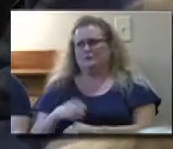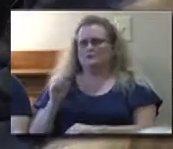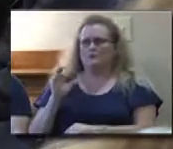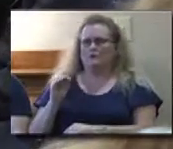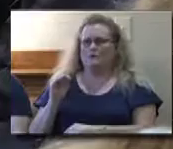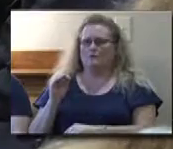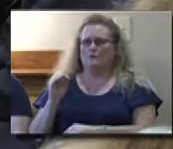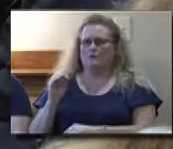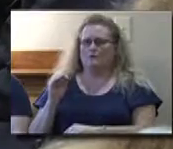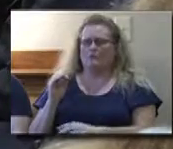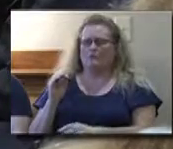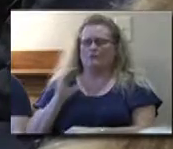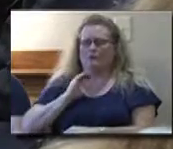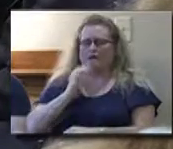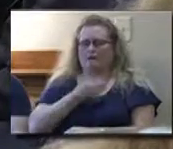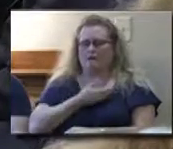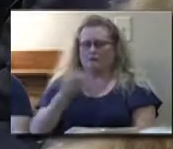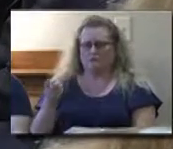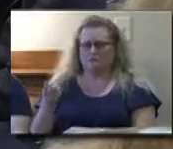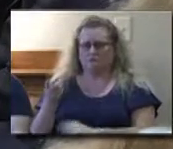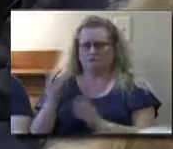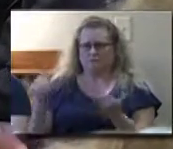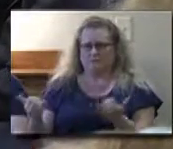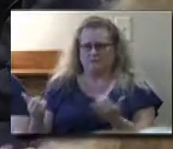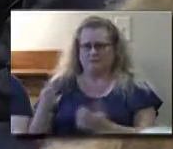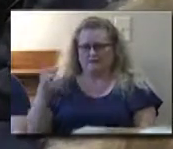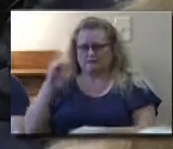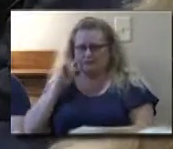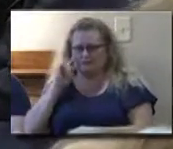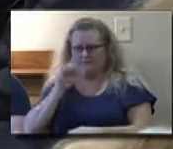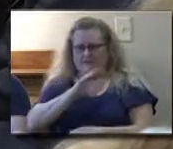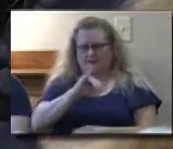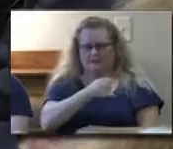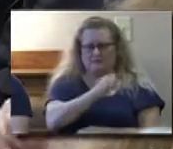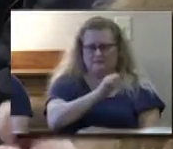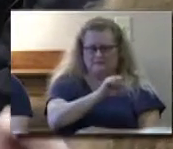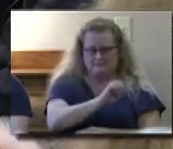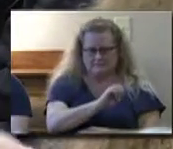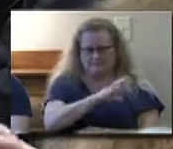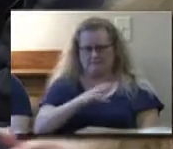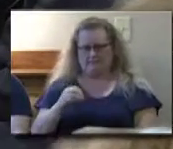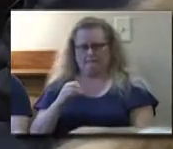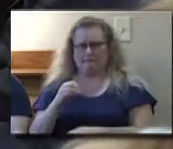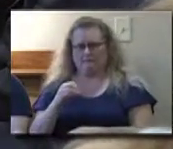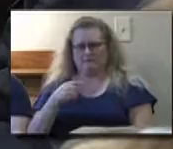Dr. Evans pointed out, Chong Min and Jesse and myself.